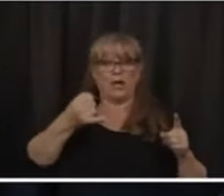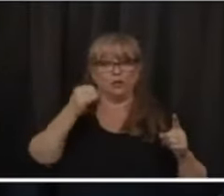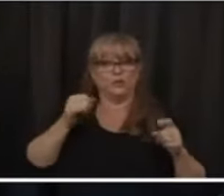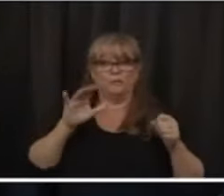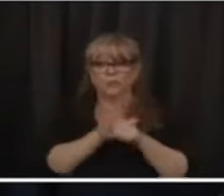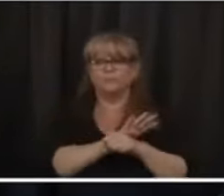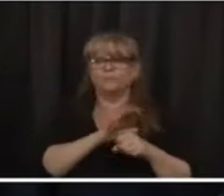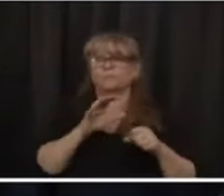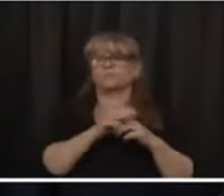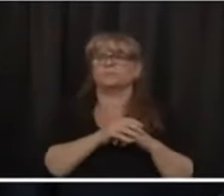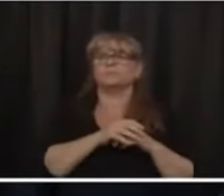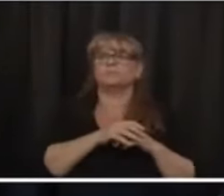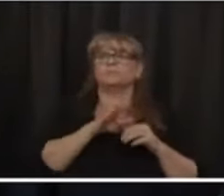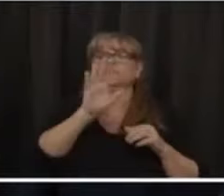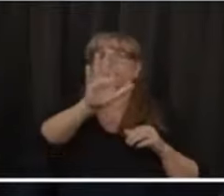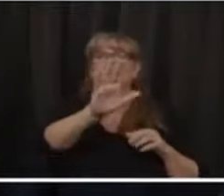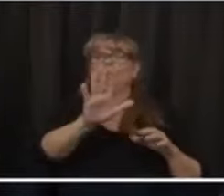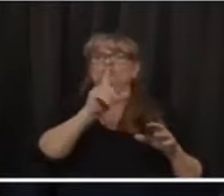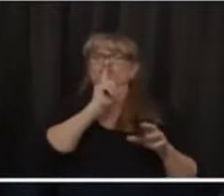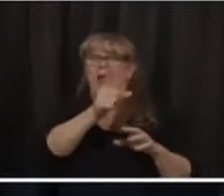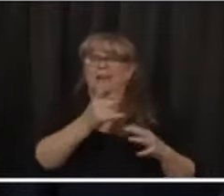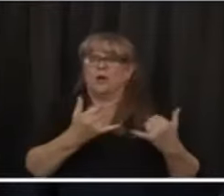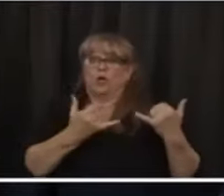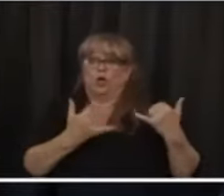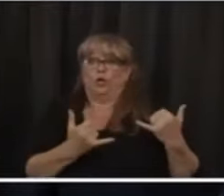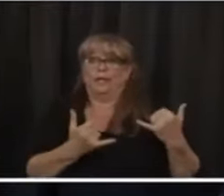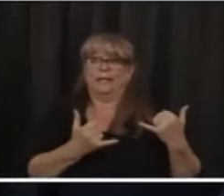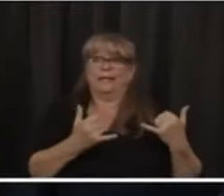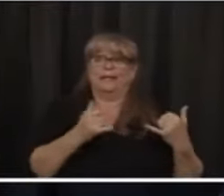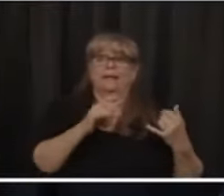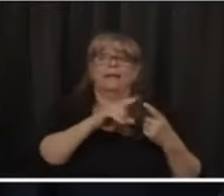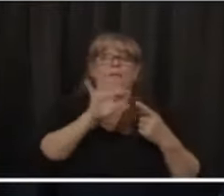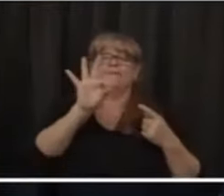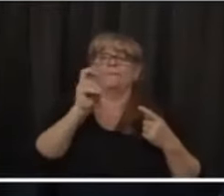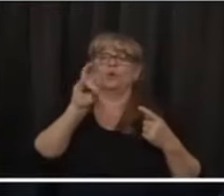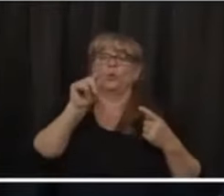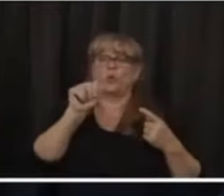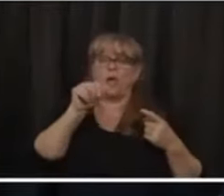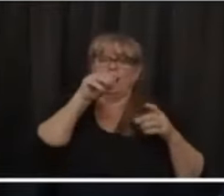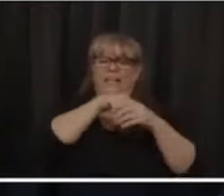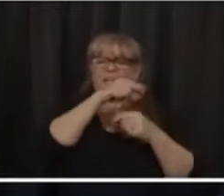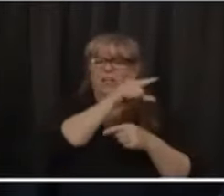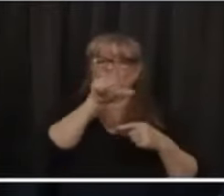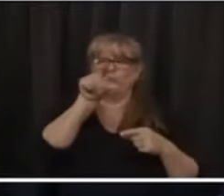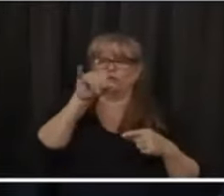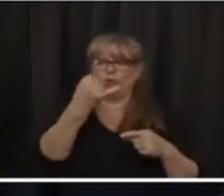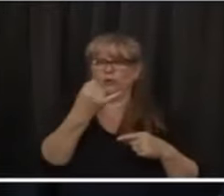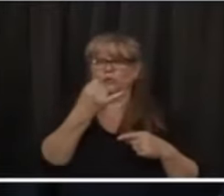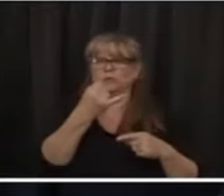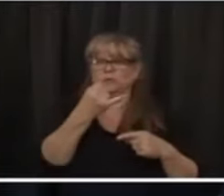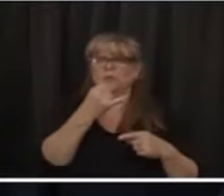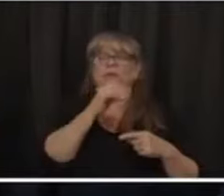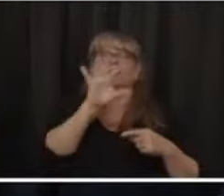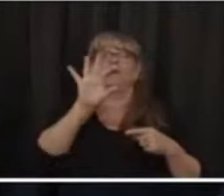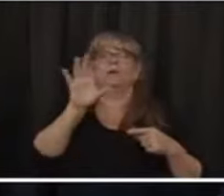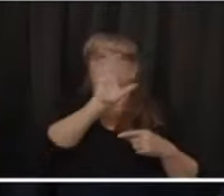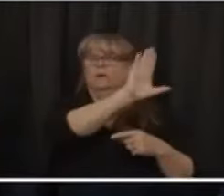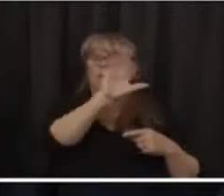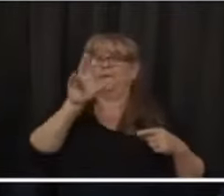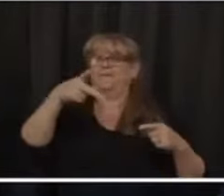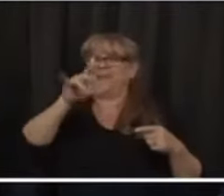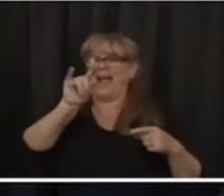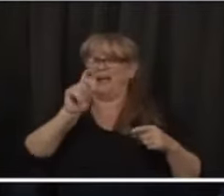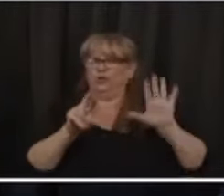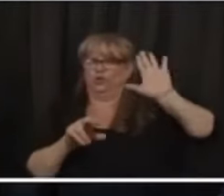current the ones in Fruita Grant, those are going to be Pfizer. So it just depends on the site and the day. We